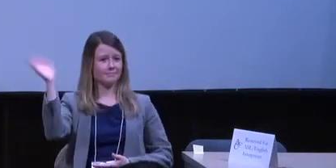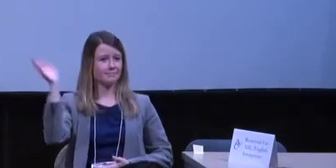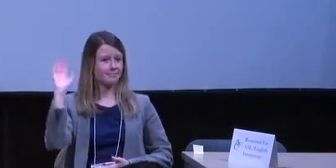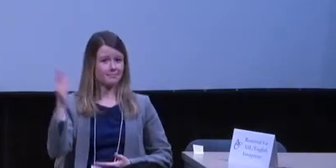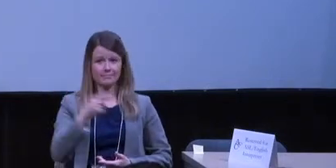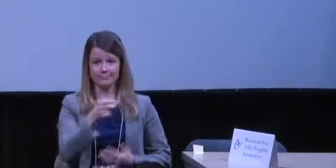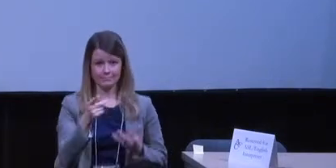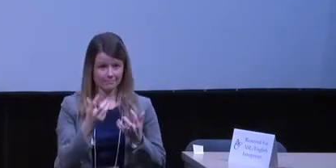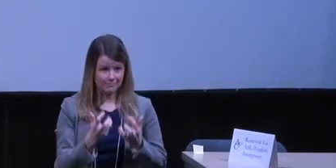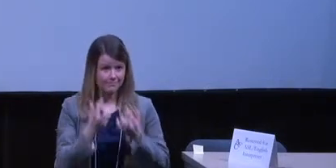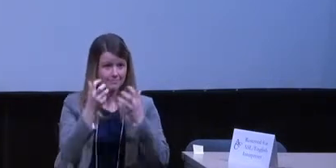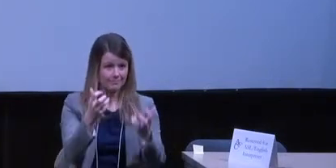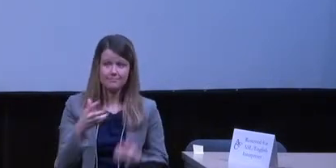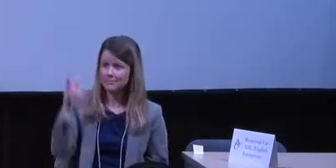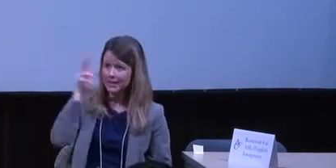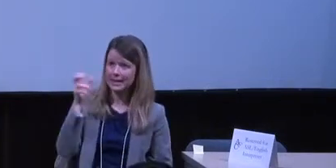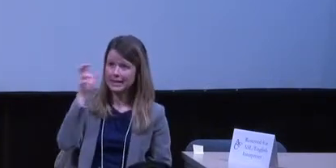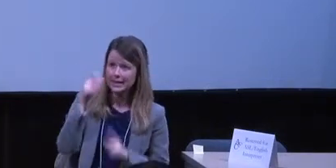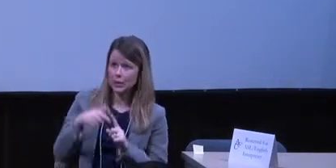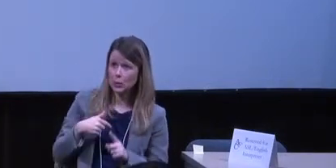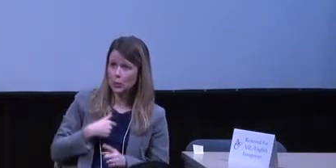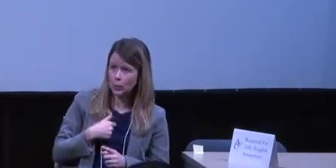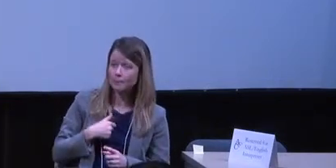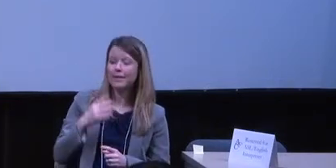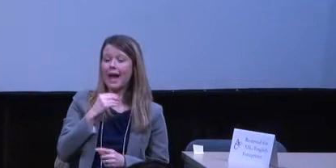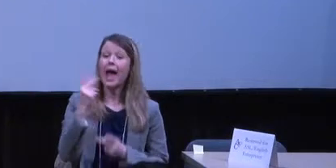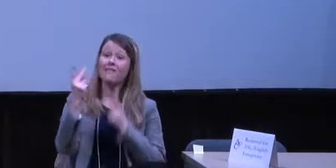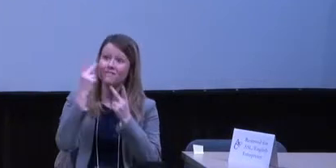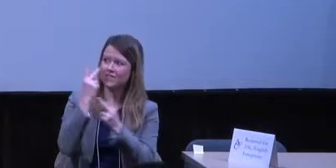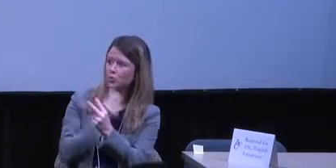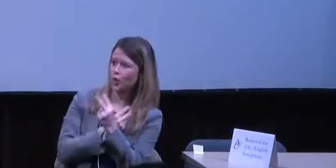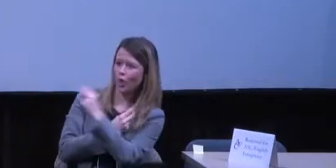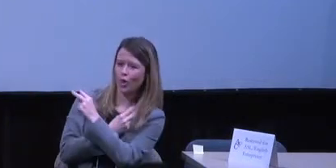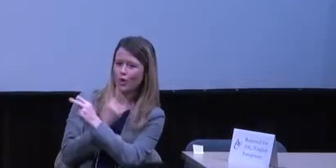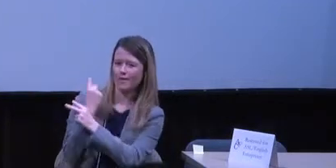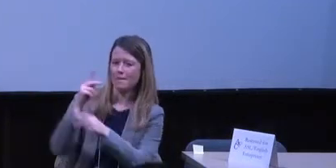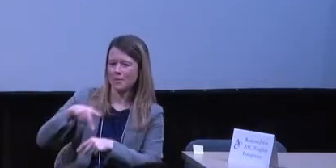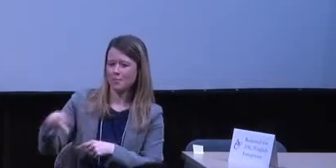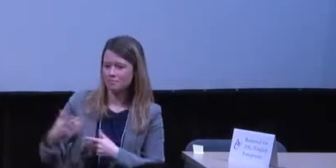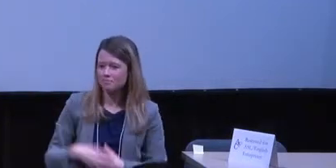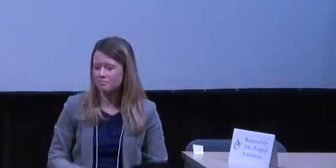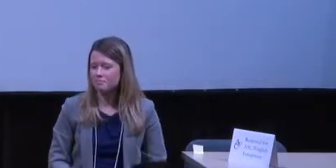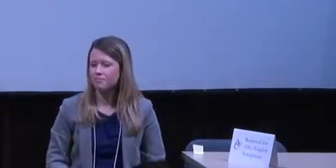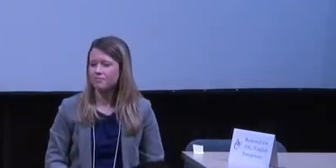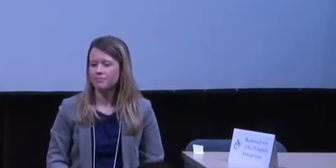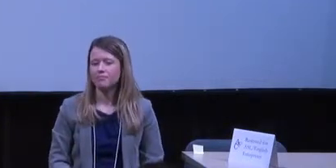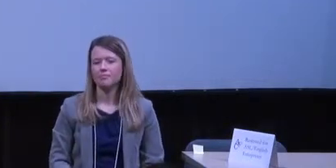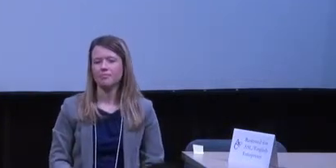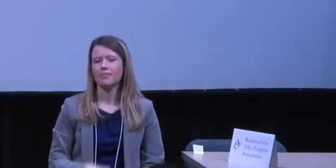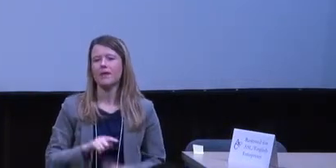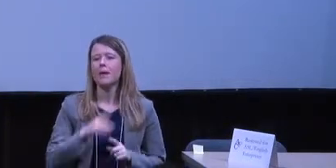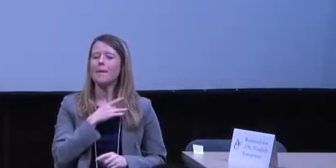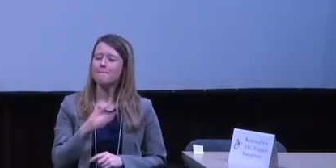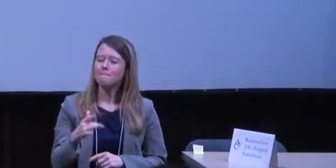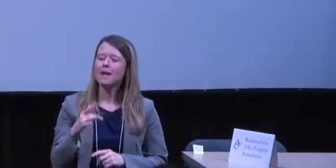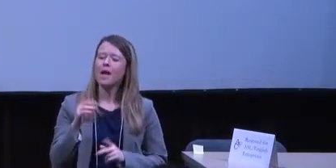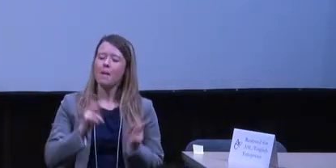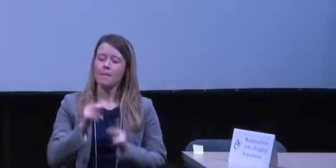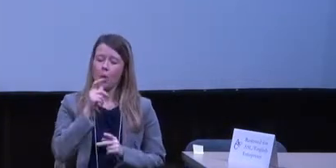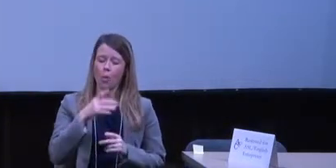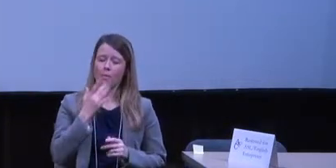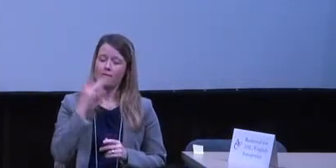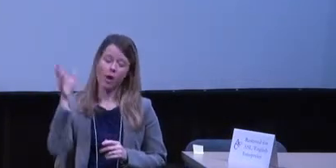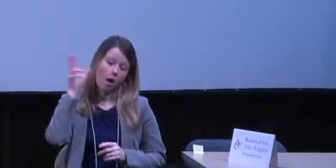guys are auditorily taking it in as well as visually taking it in. But typically these individuals like to have